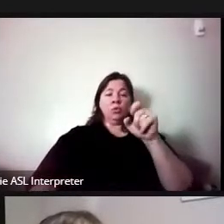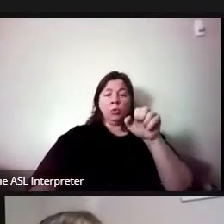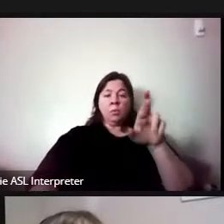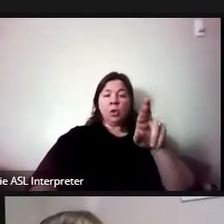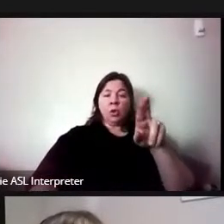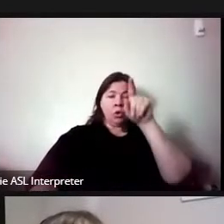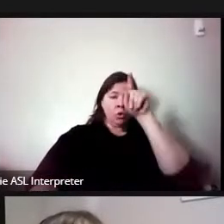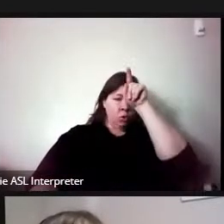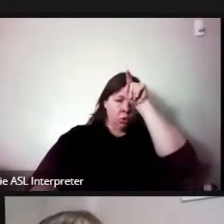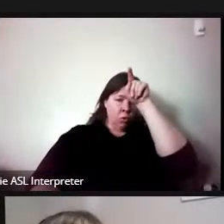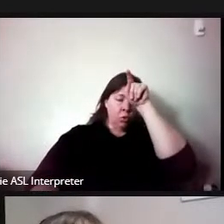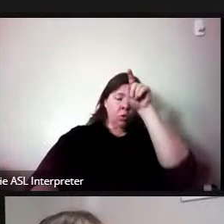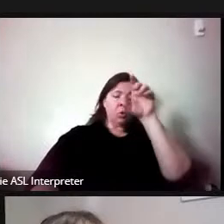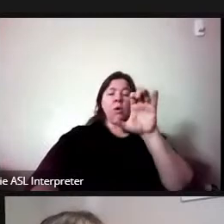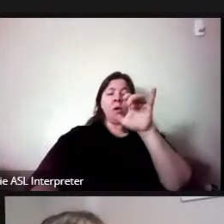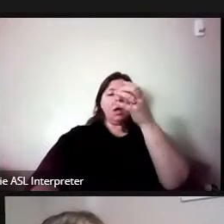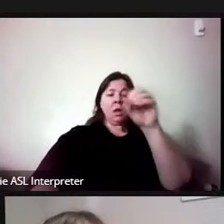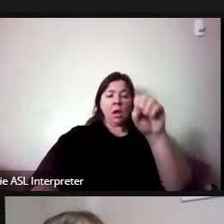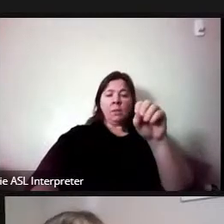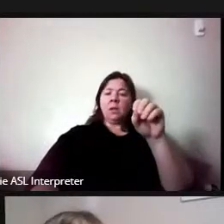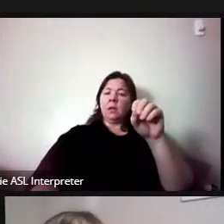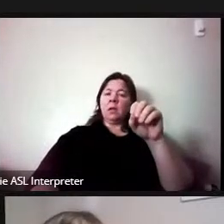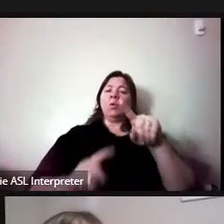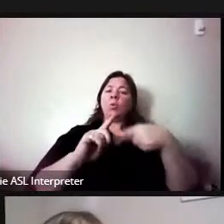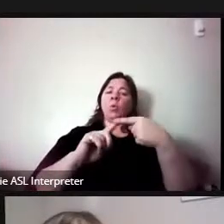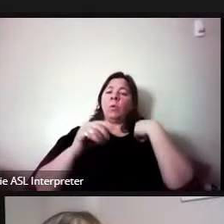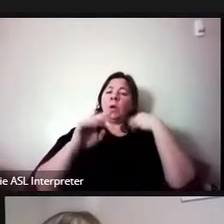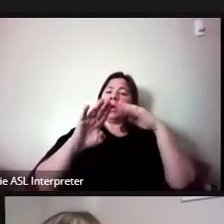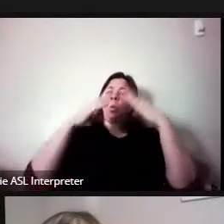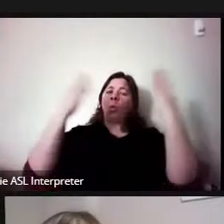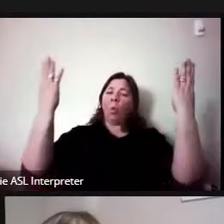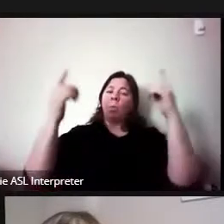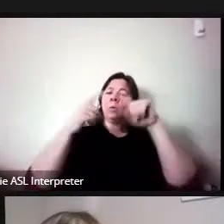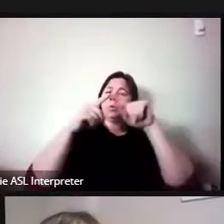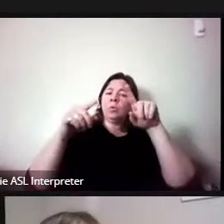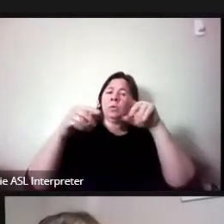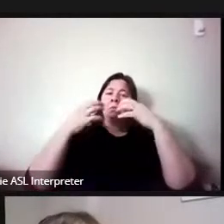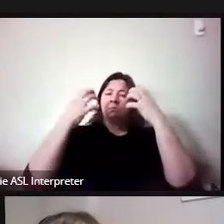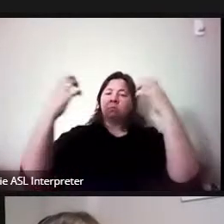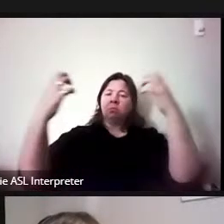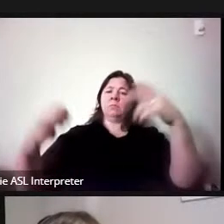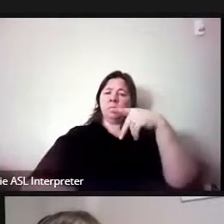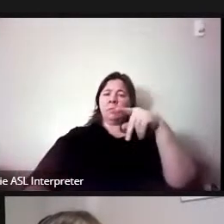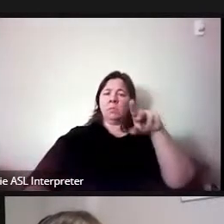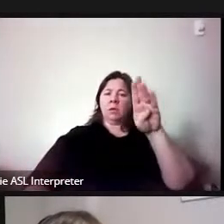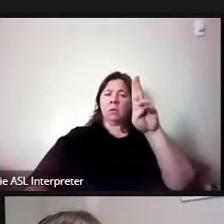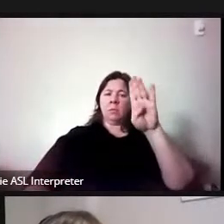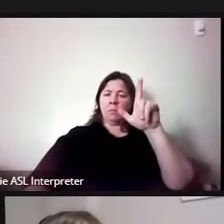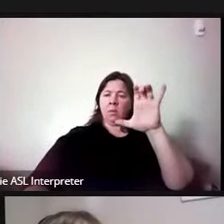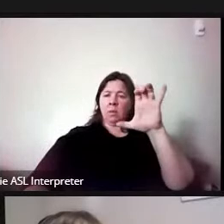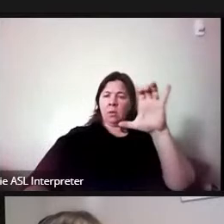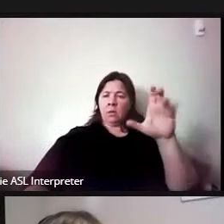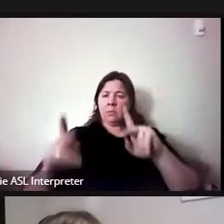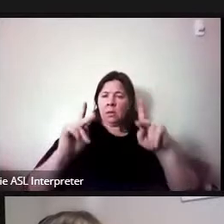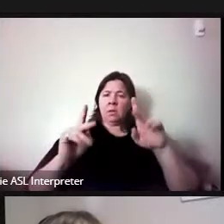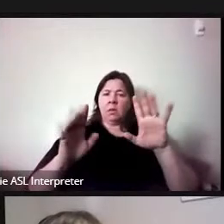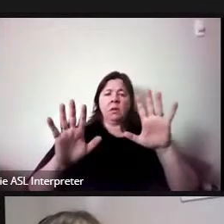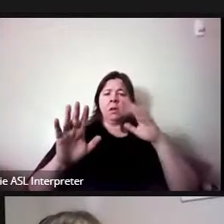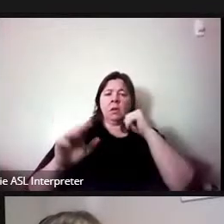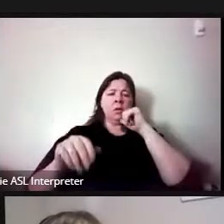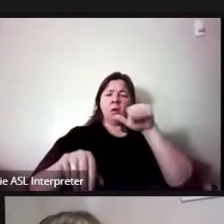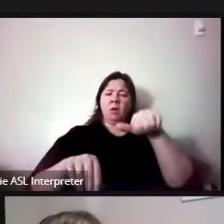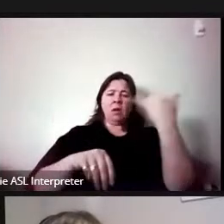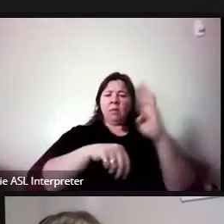to the public. And it's just so exciting. You are not just a number with Onpassive. This is not just another